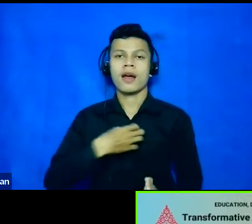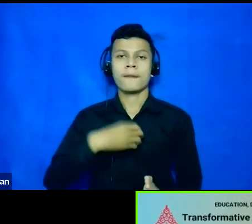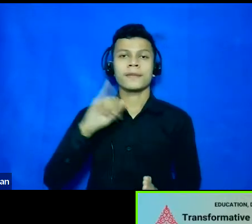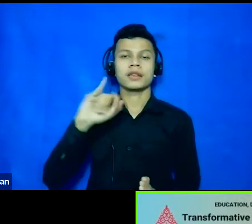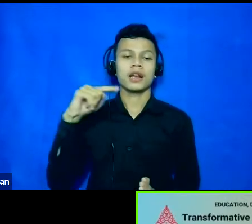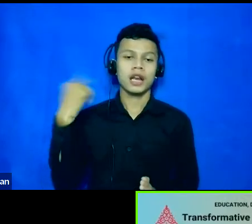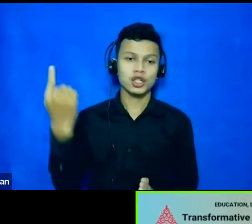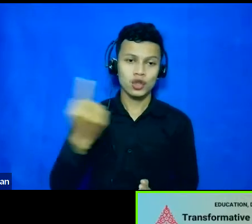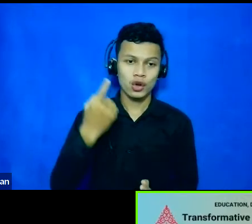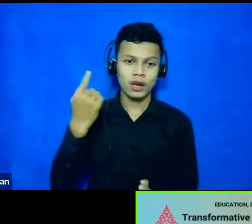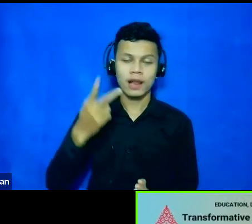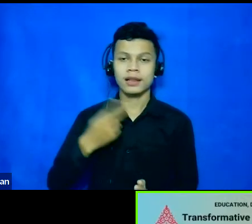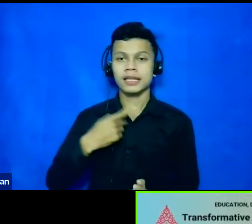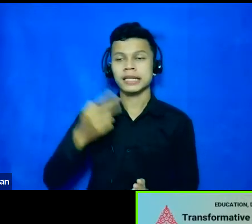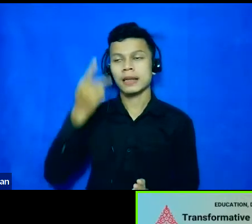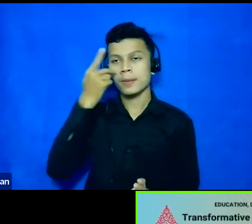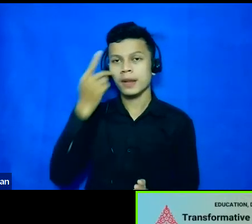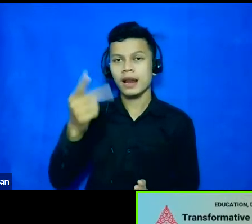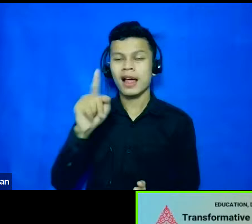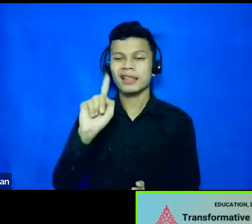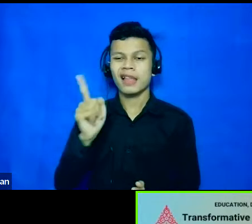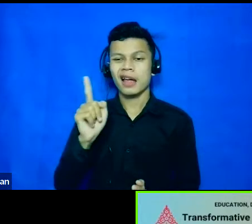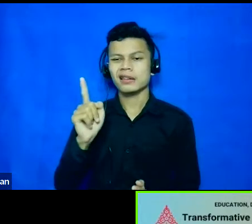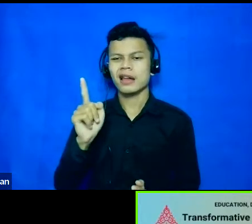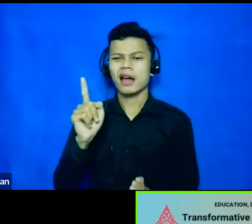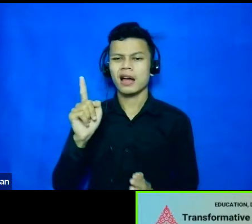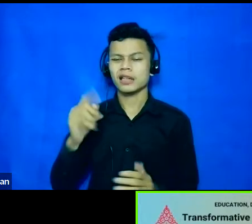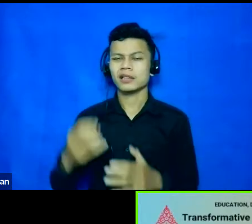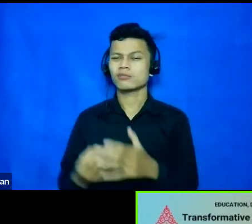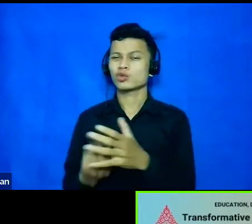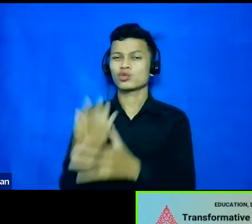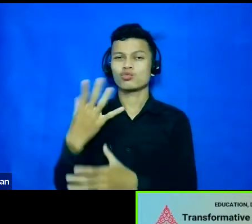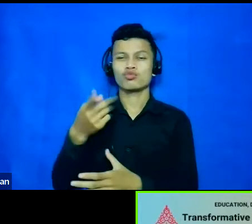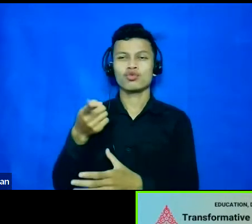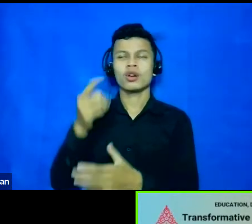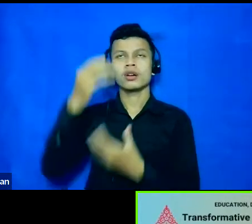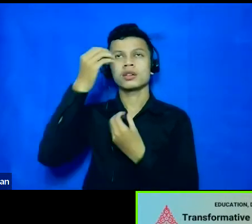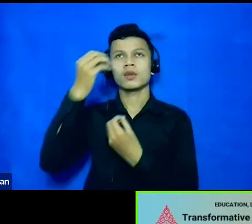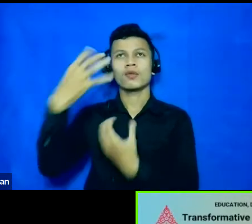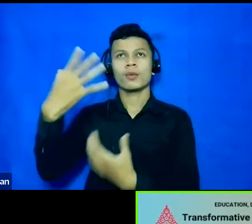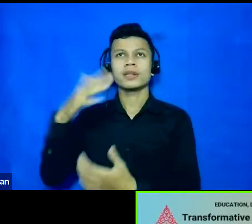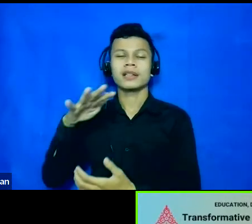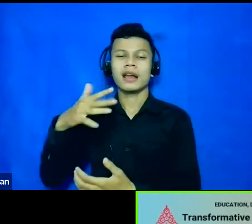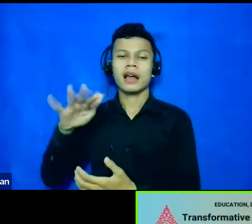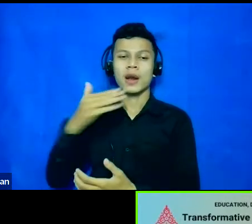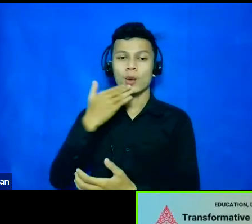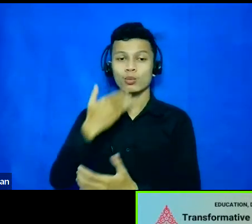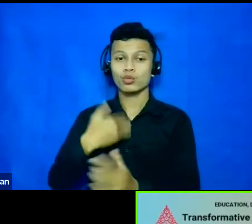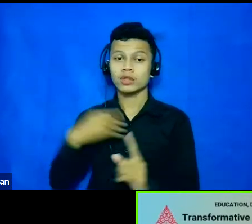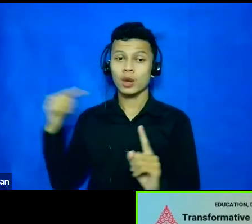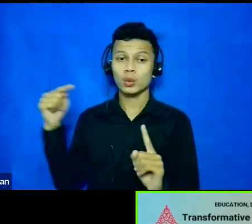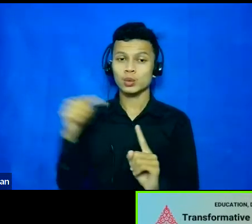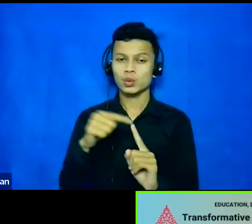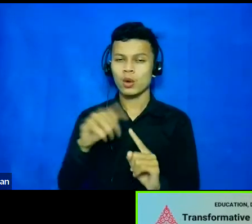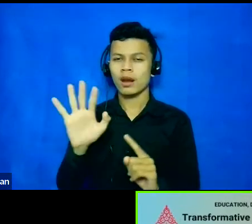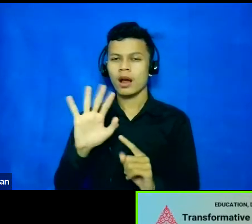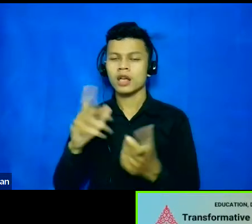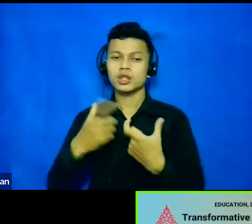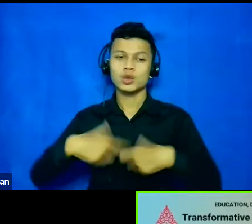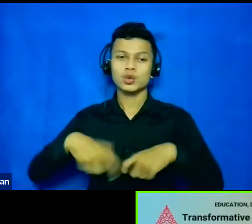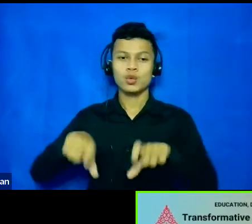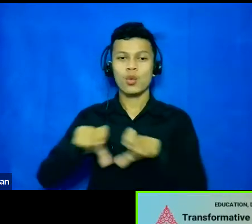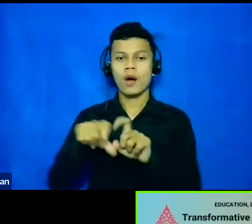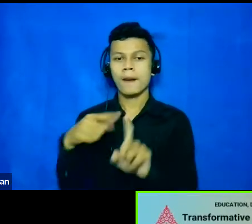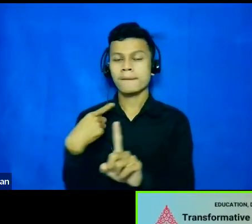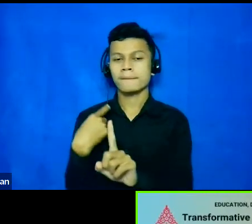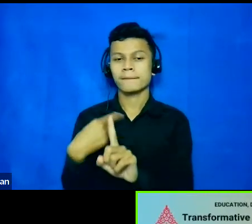and concerning trend where information which has educational purposes is being more and more restricted under the pretext of